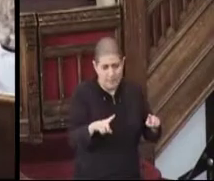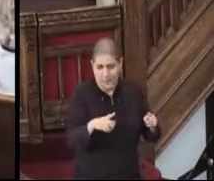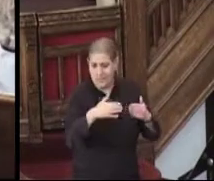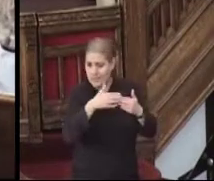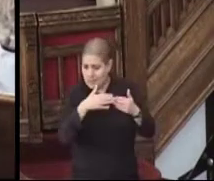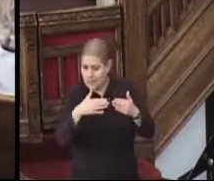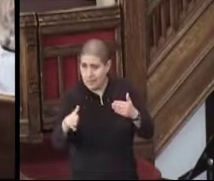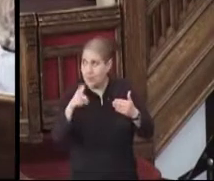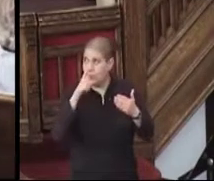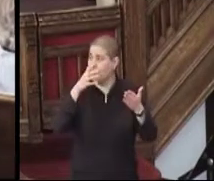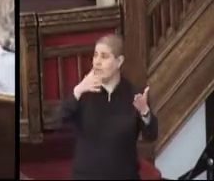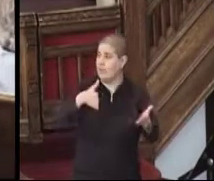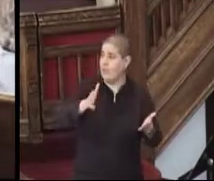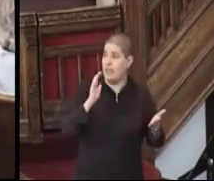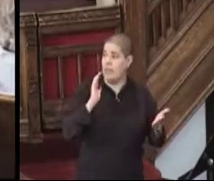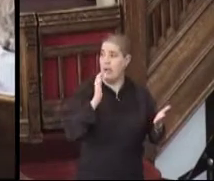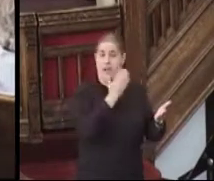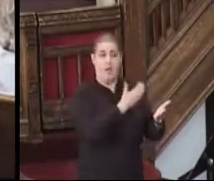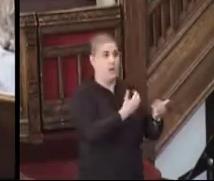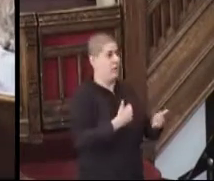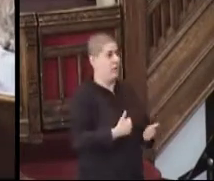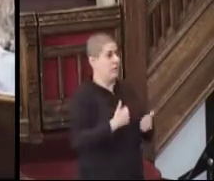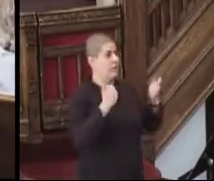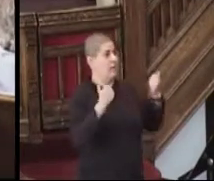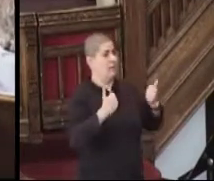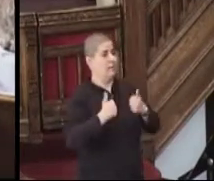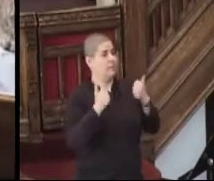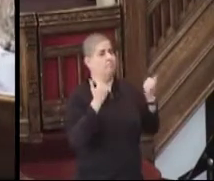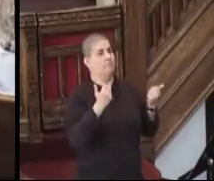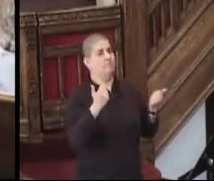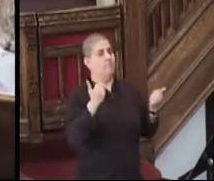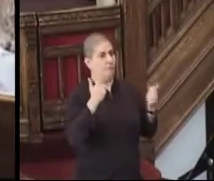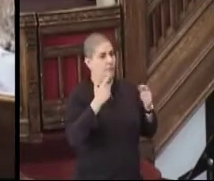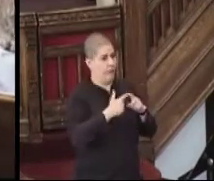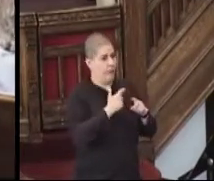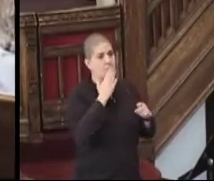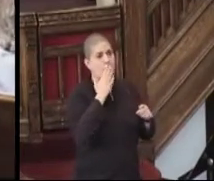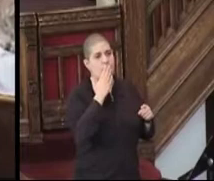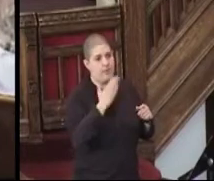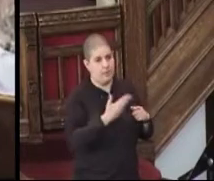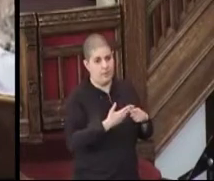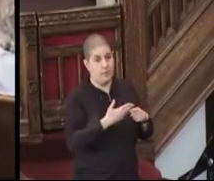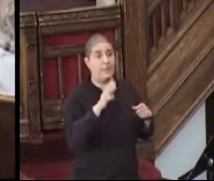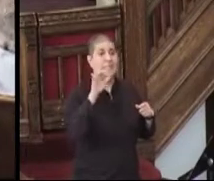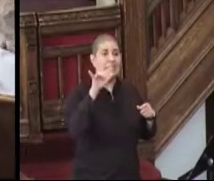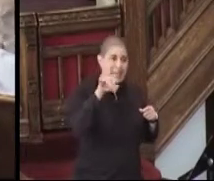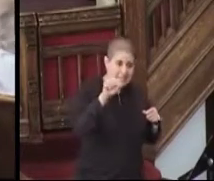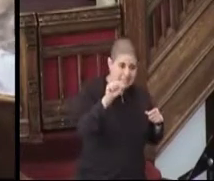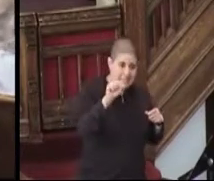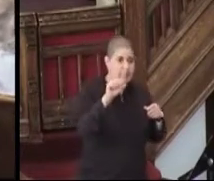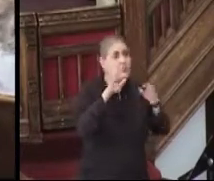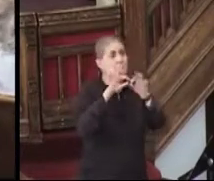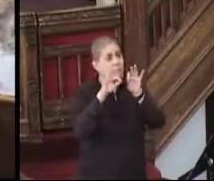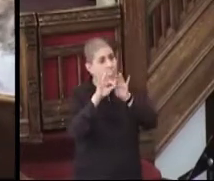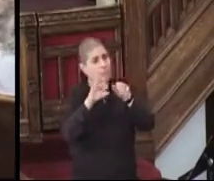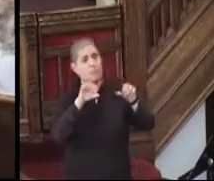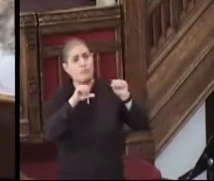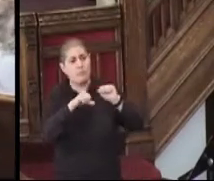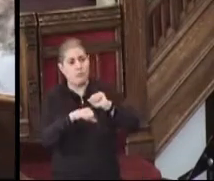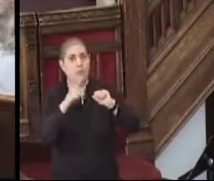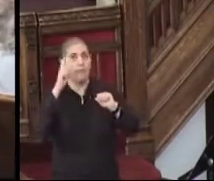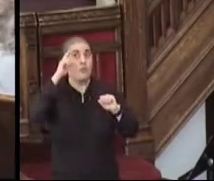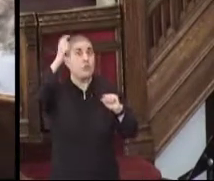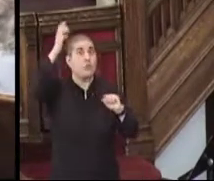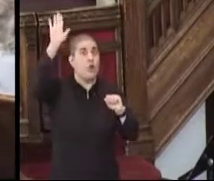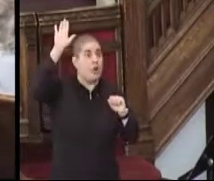remains, and living our lives out of gratitude. Yes, grieve, but for God's sake,